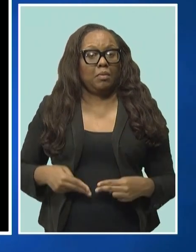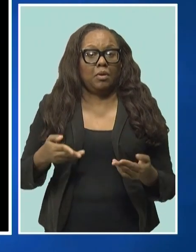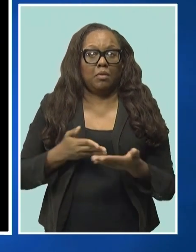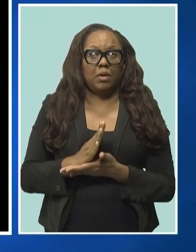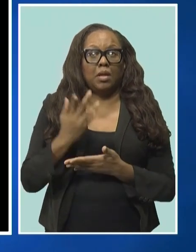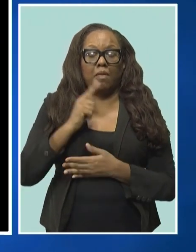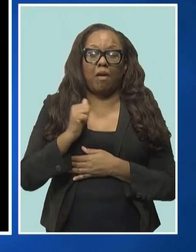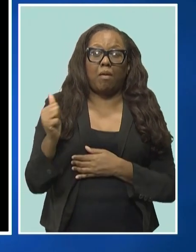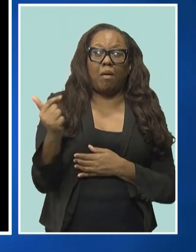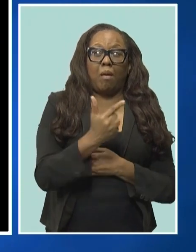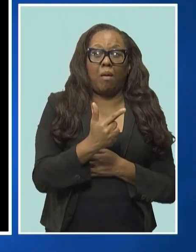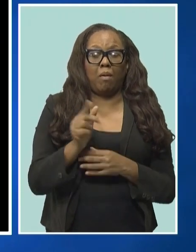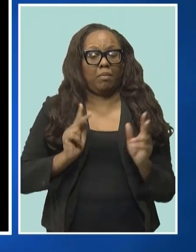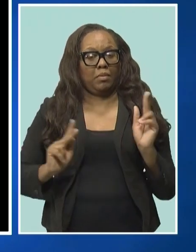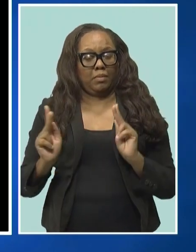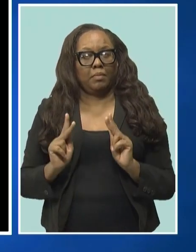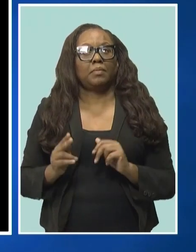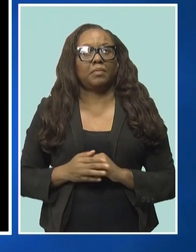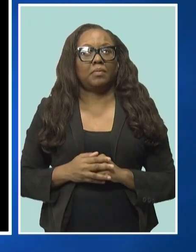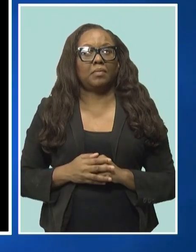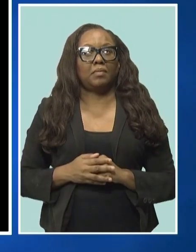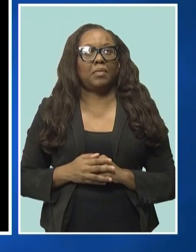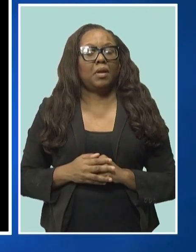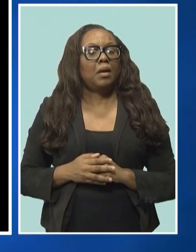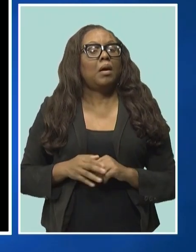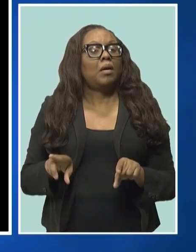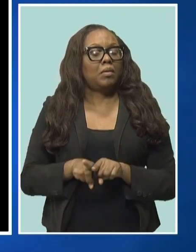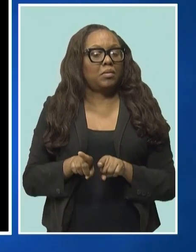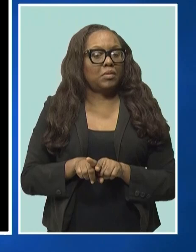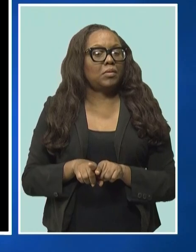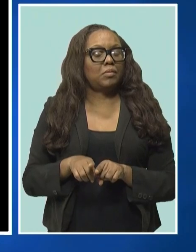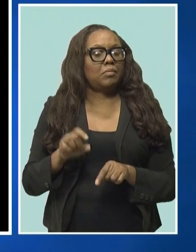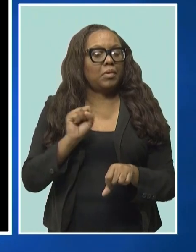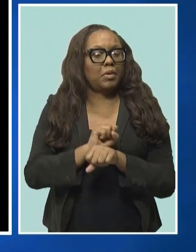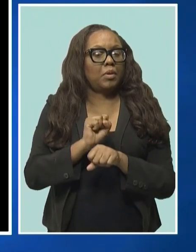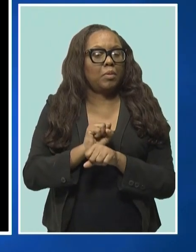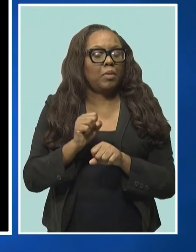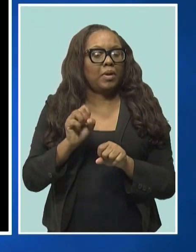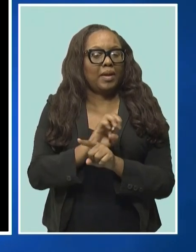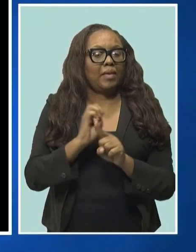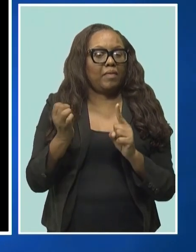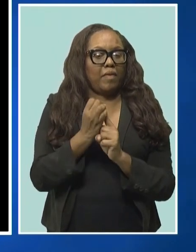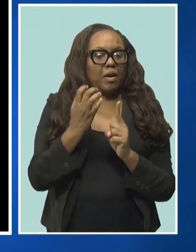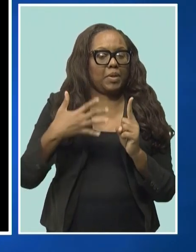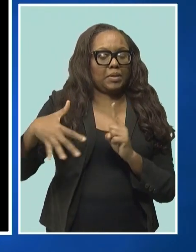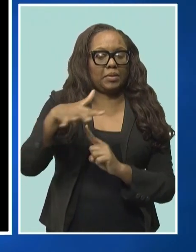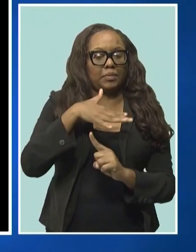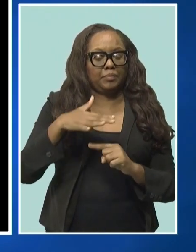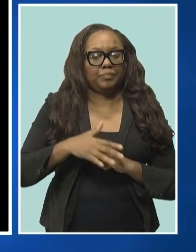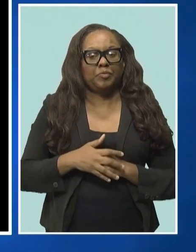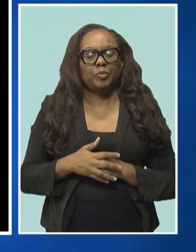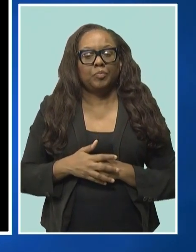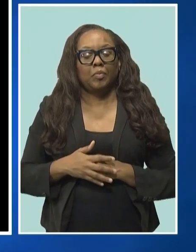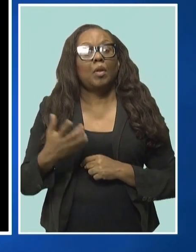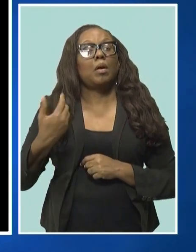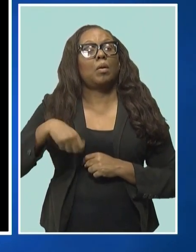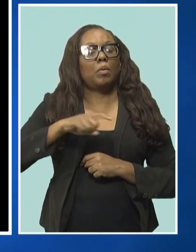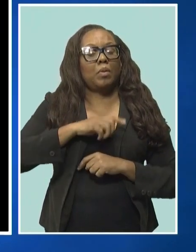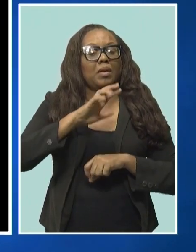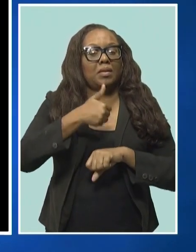spheres of life, including in the workplace. We established a national minimum